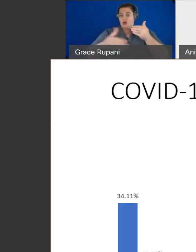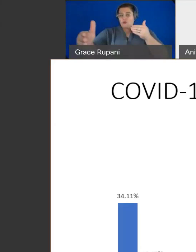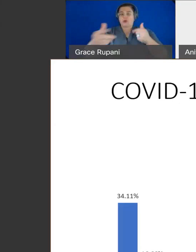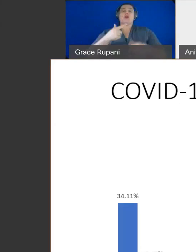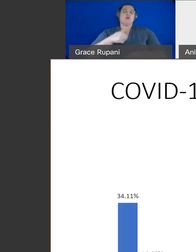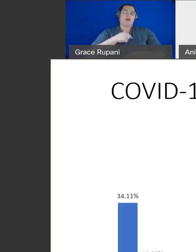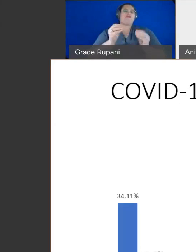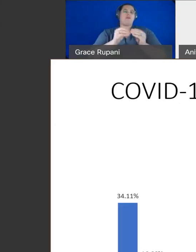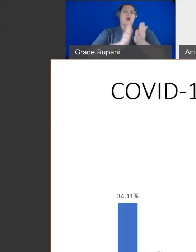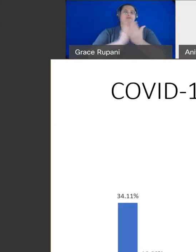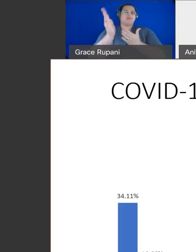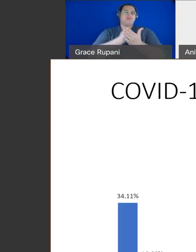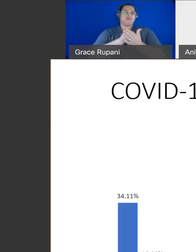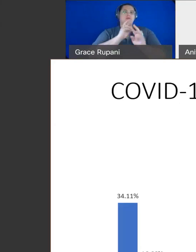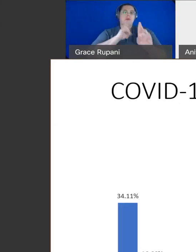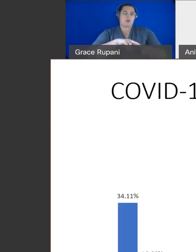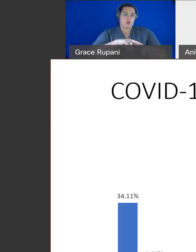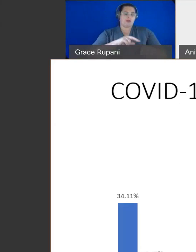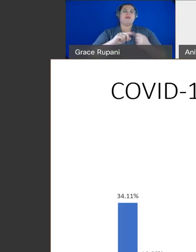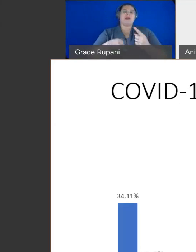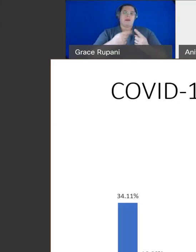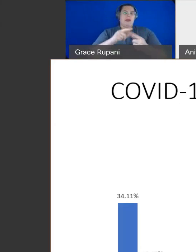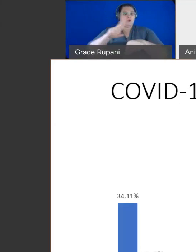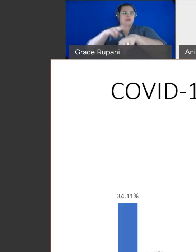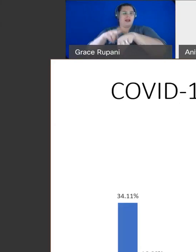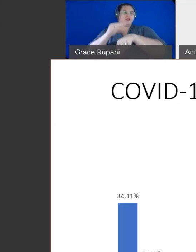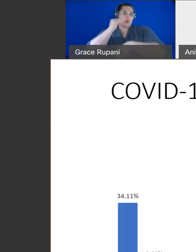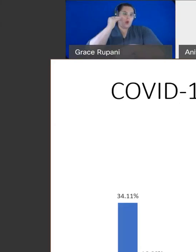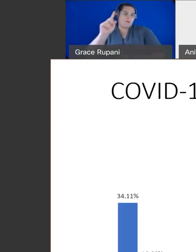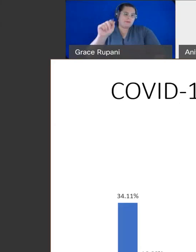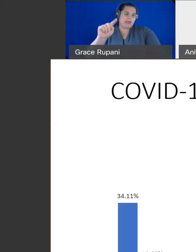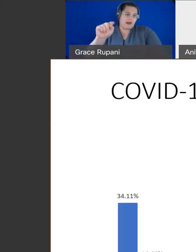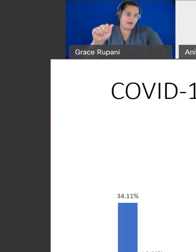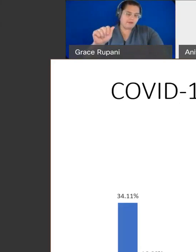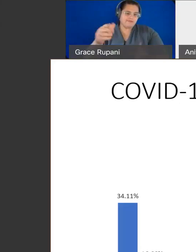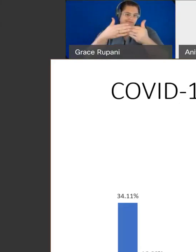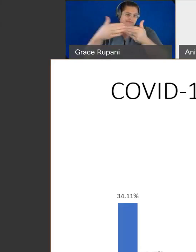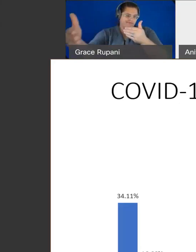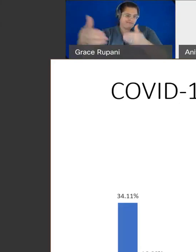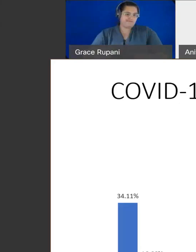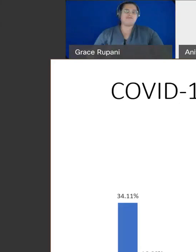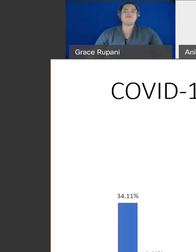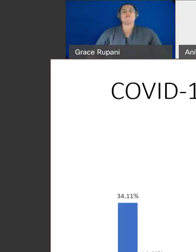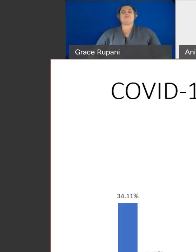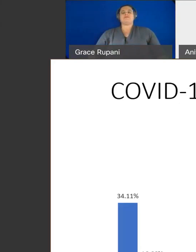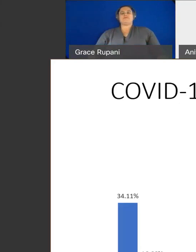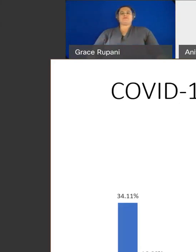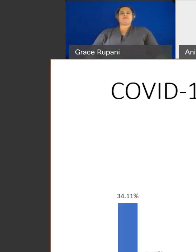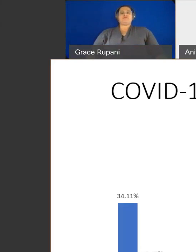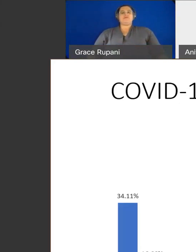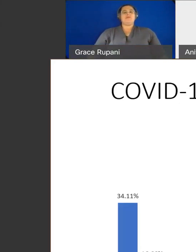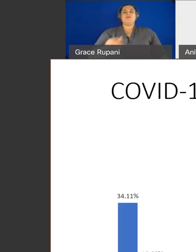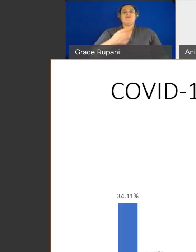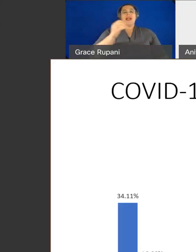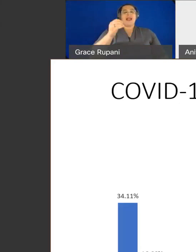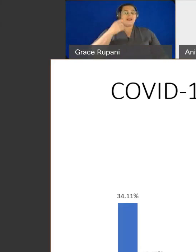in natural homes testing positive. As you can see, the outcomes for people. So, and I'll talk about this